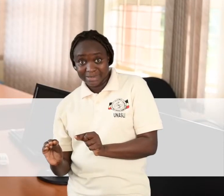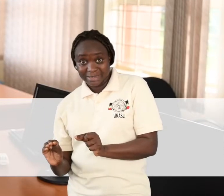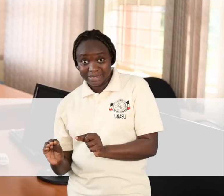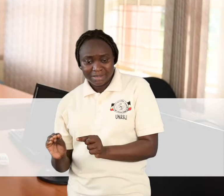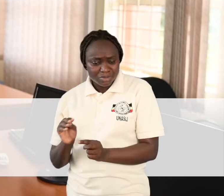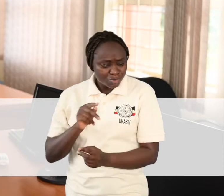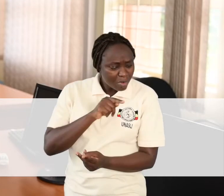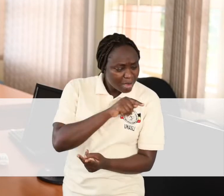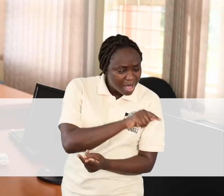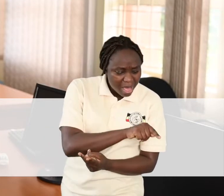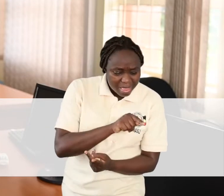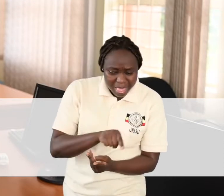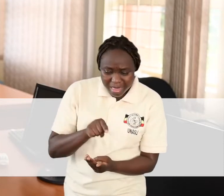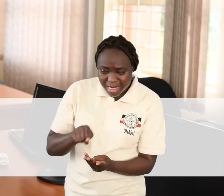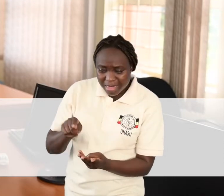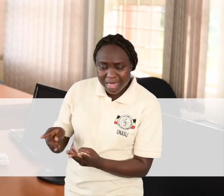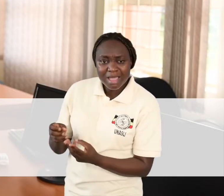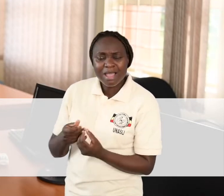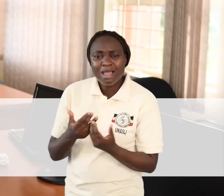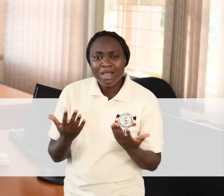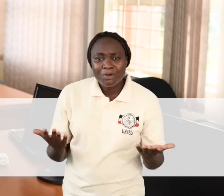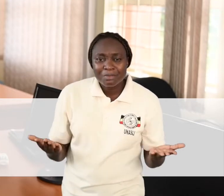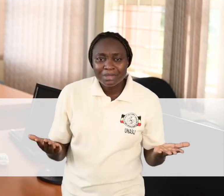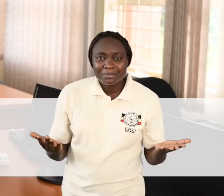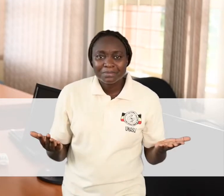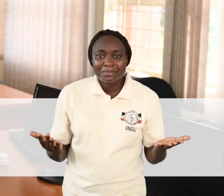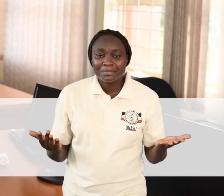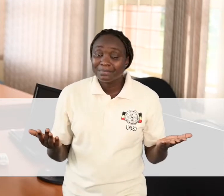So far, how many subsets do we have?